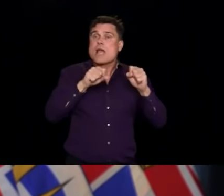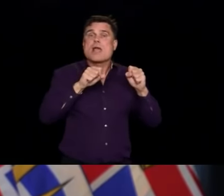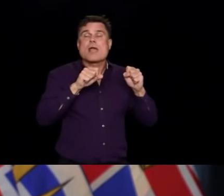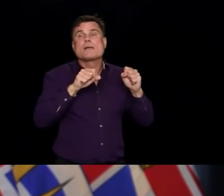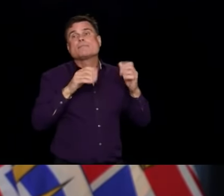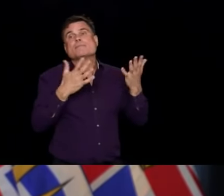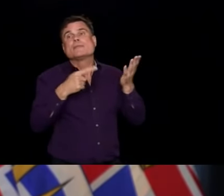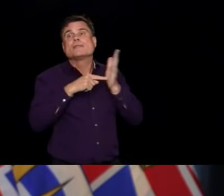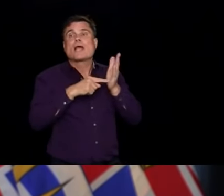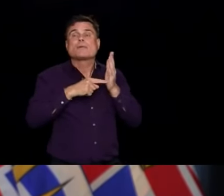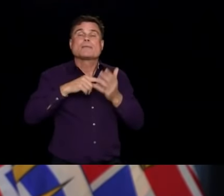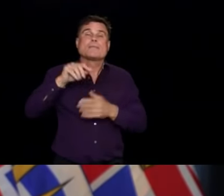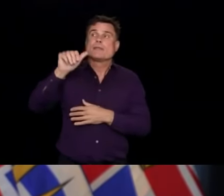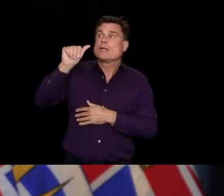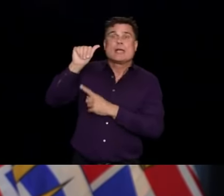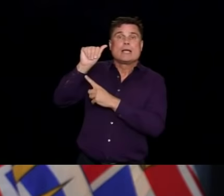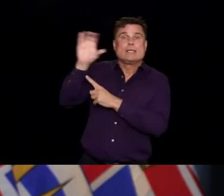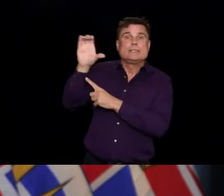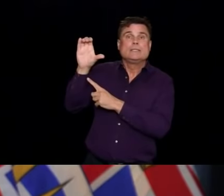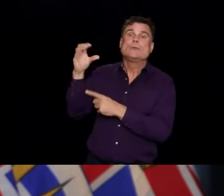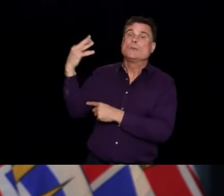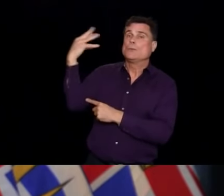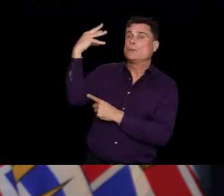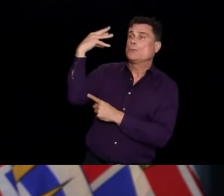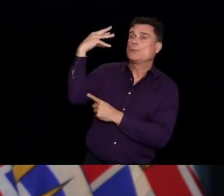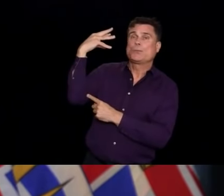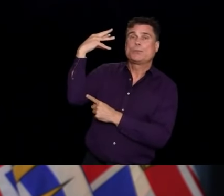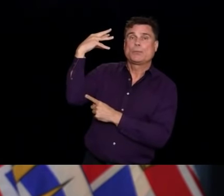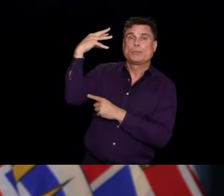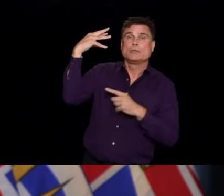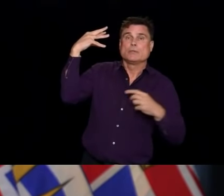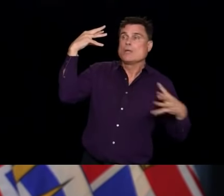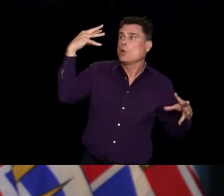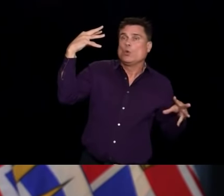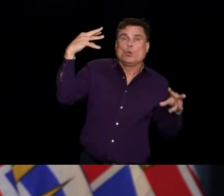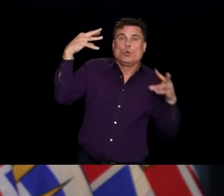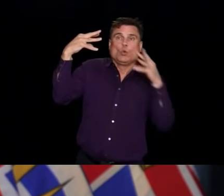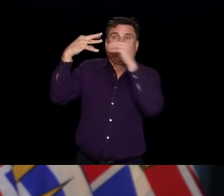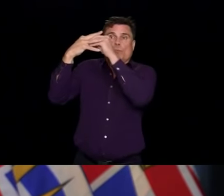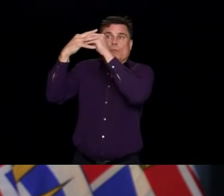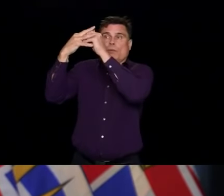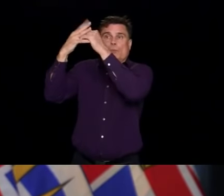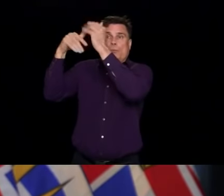measles. Smallpox was one that could be transmitted through the air, as well as